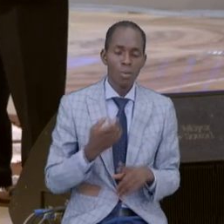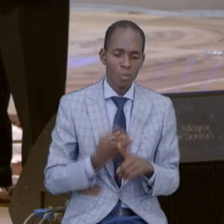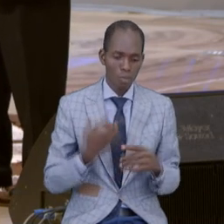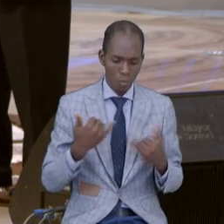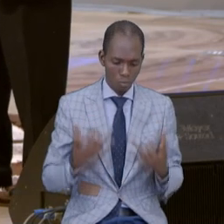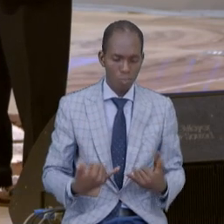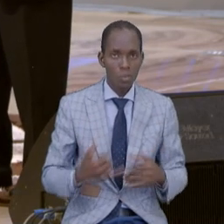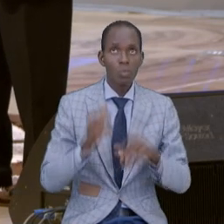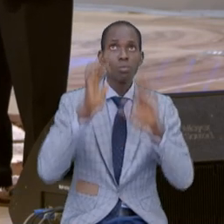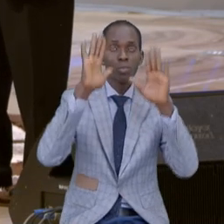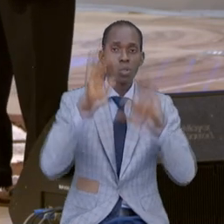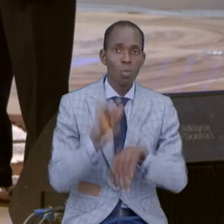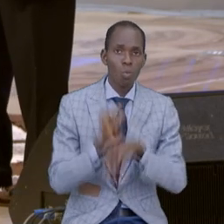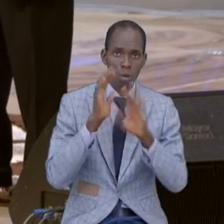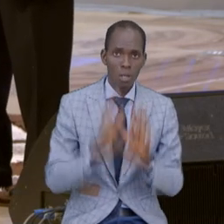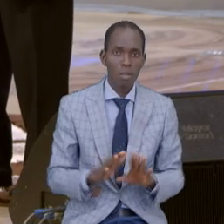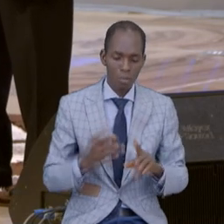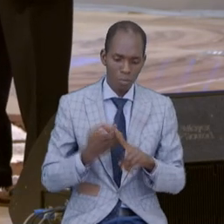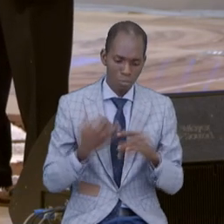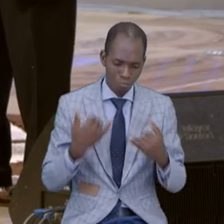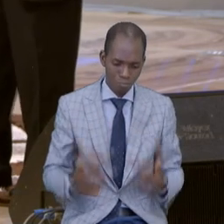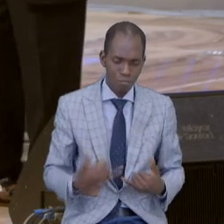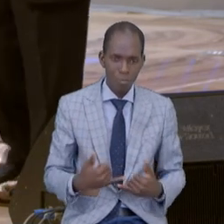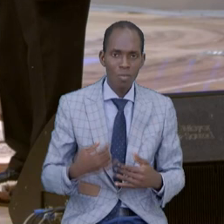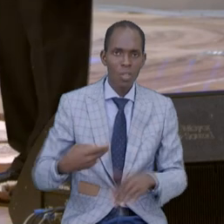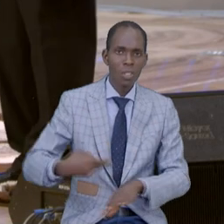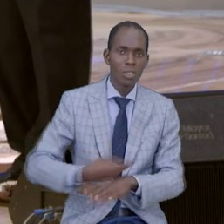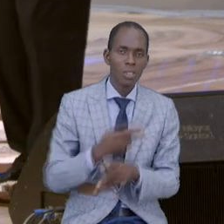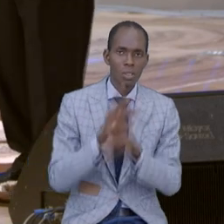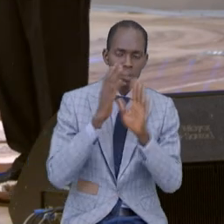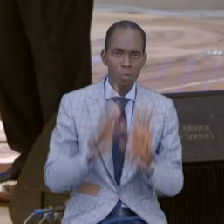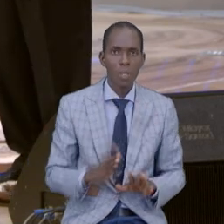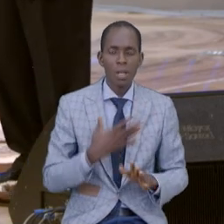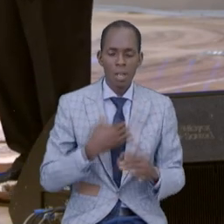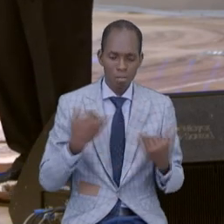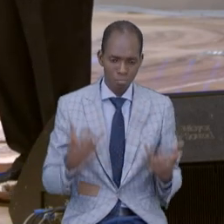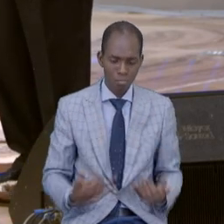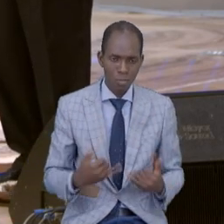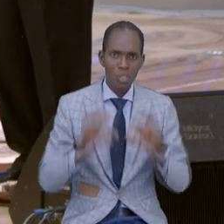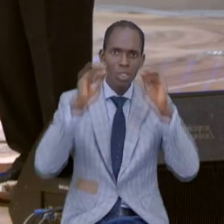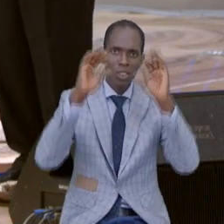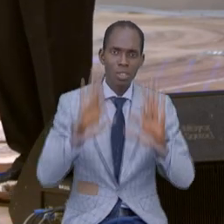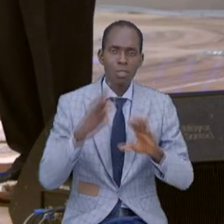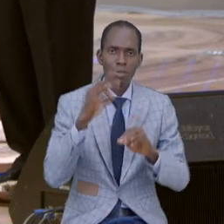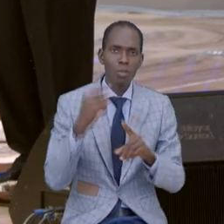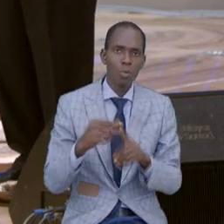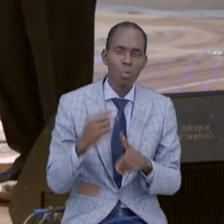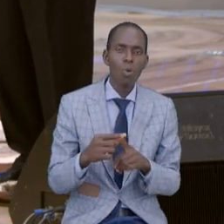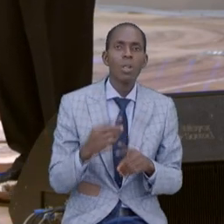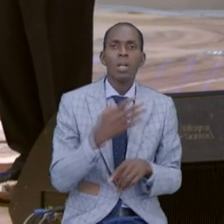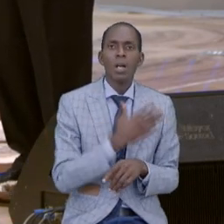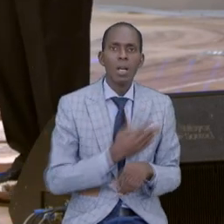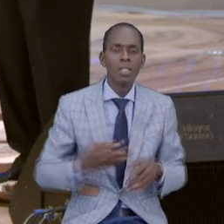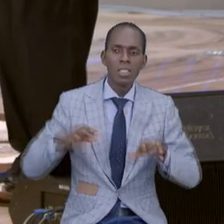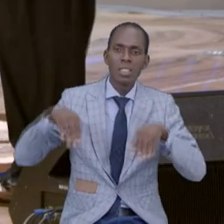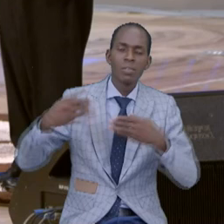miracle workers and the present shepherds and the present teachers of the word, and they were lending their